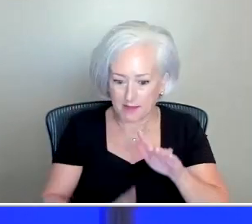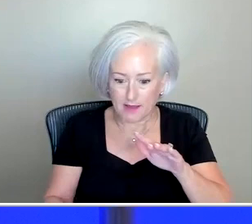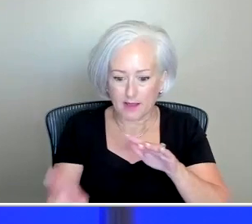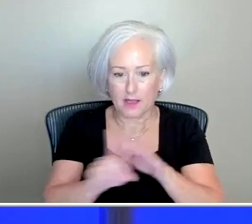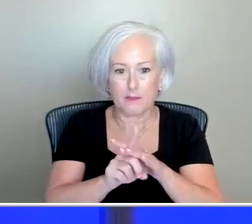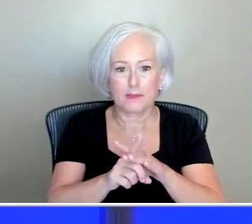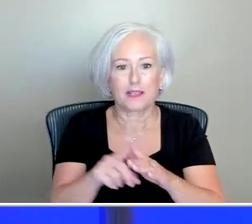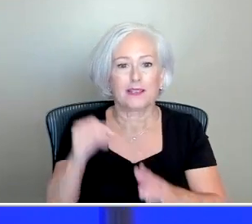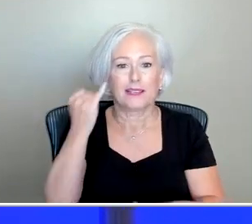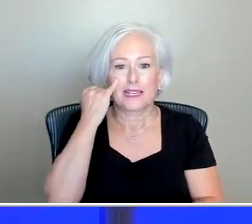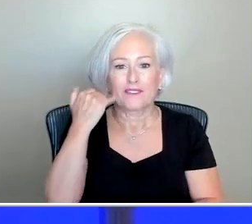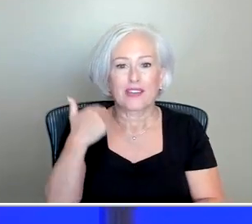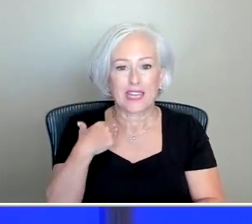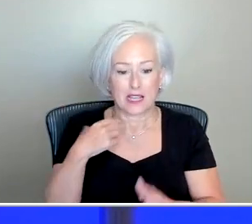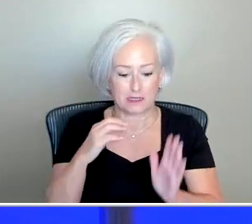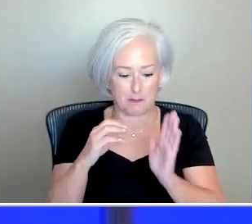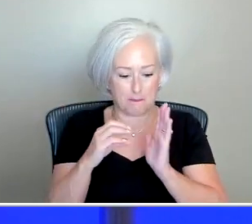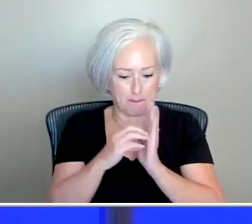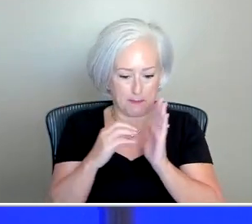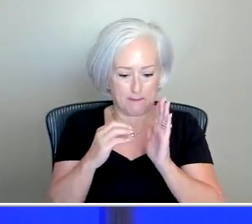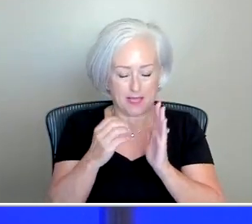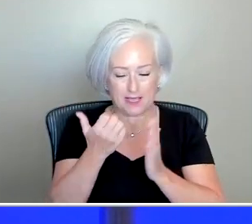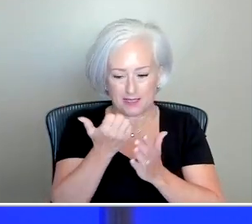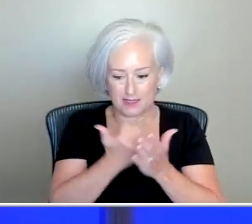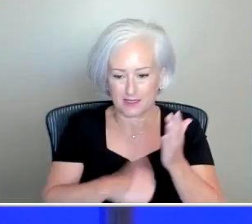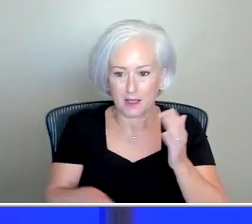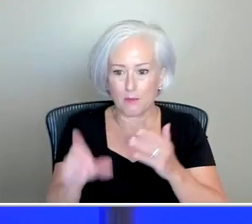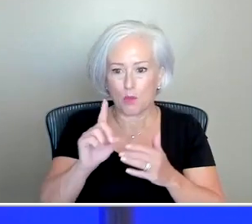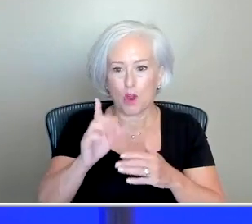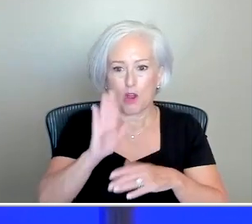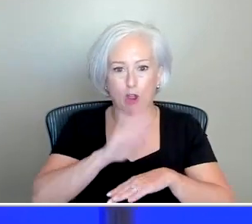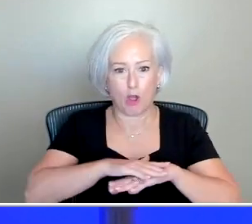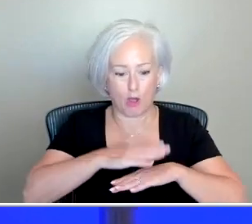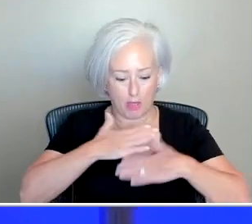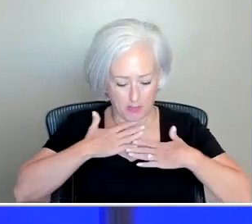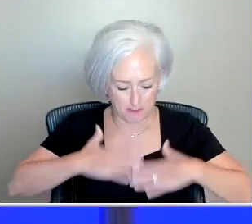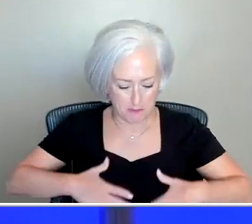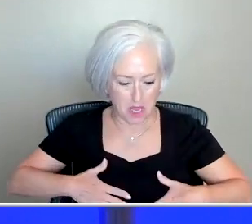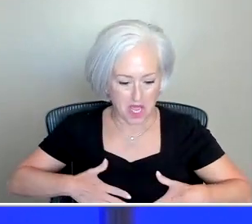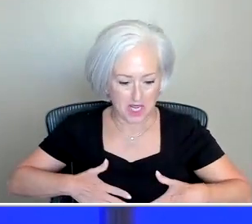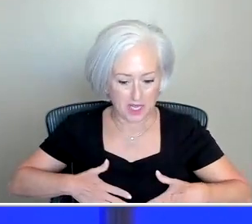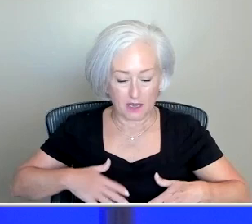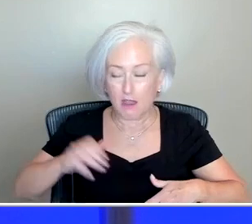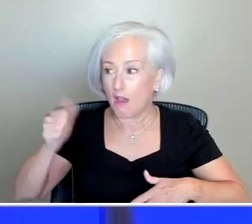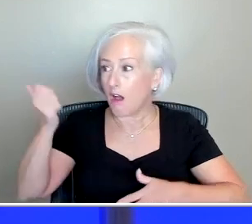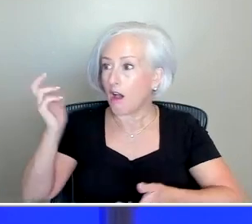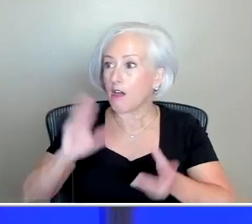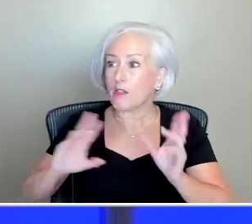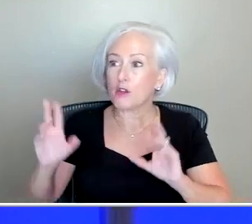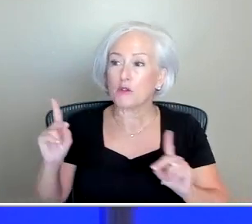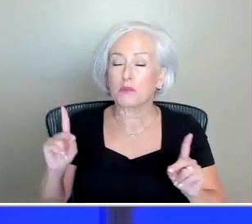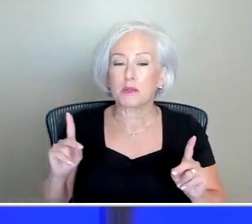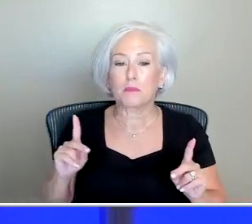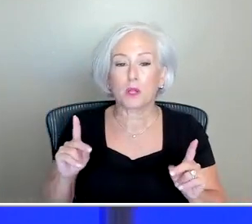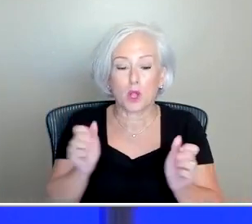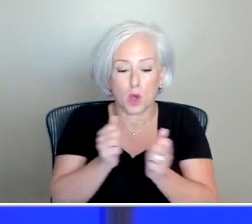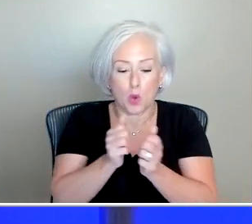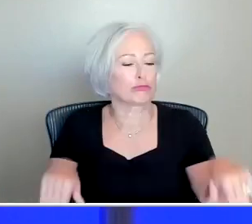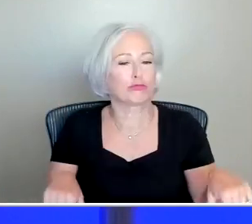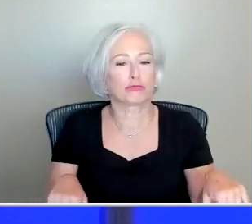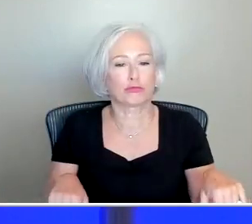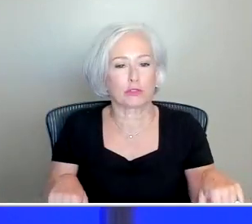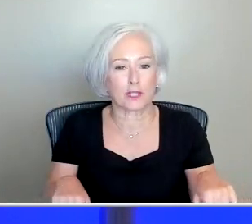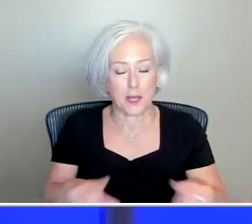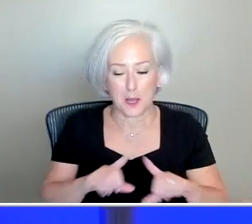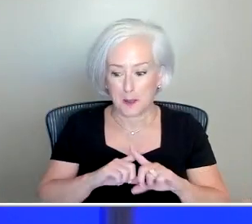on his body, while anybody else without a history of cancer might not worry about it, Gary has more of a right than anybody else